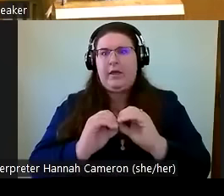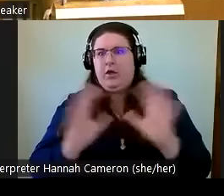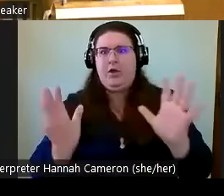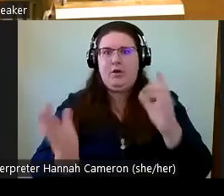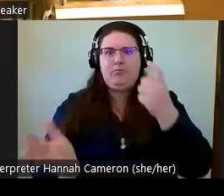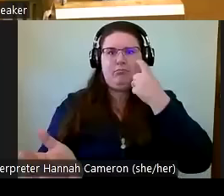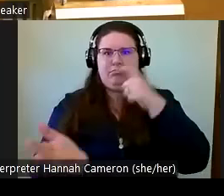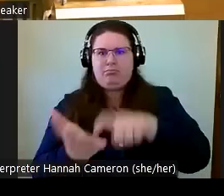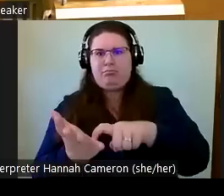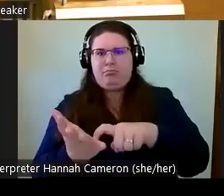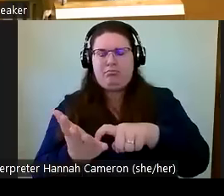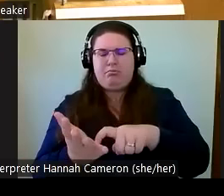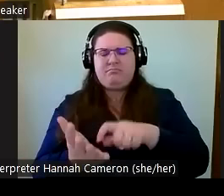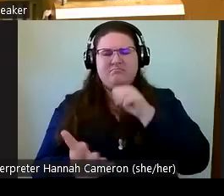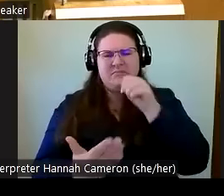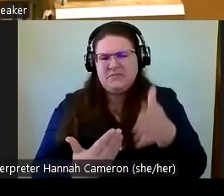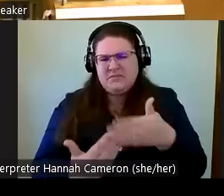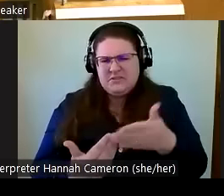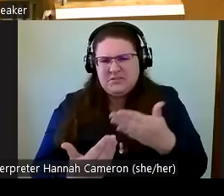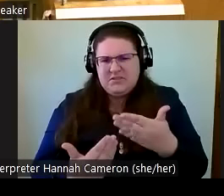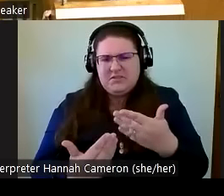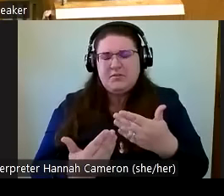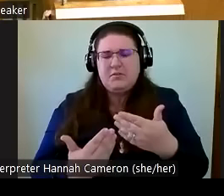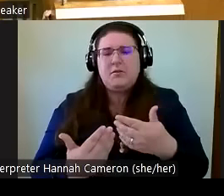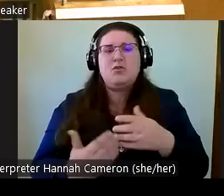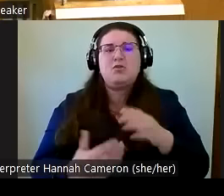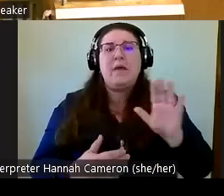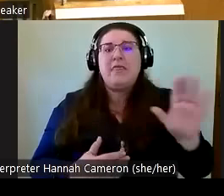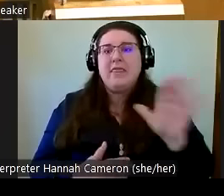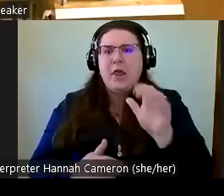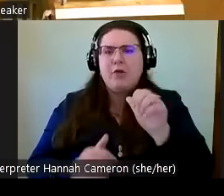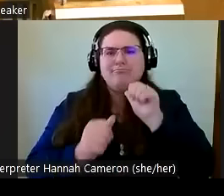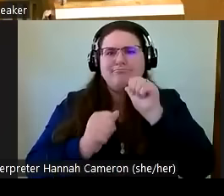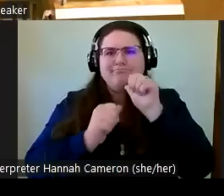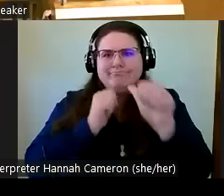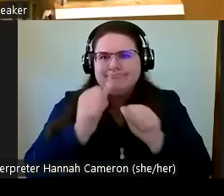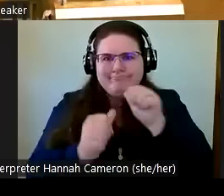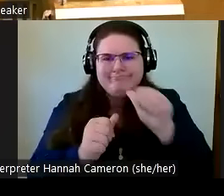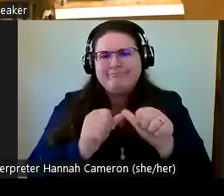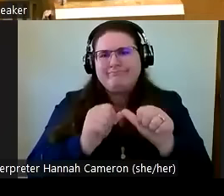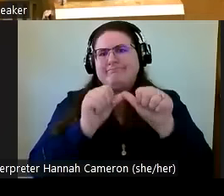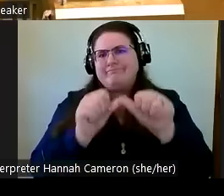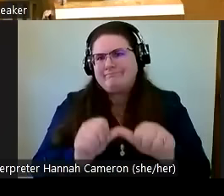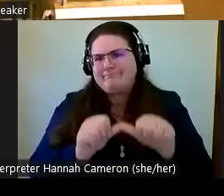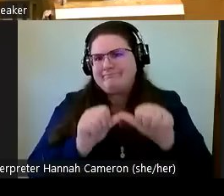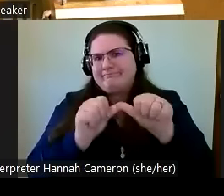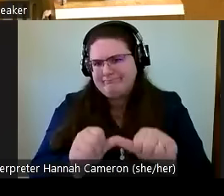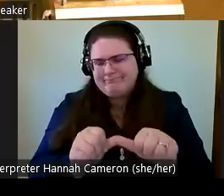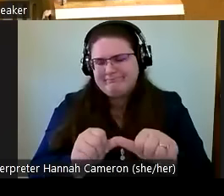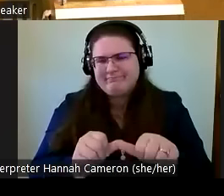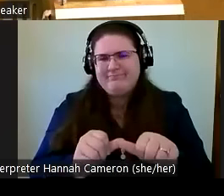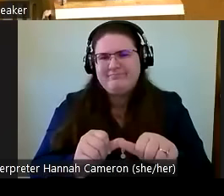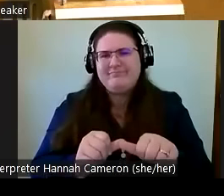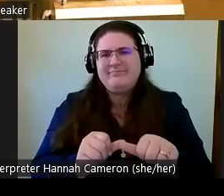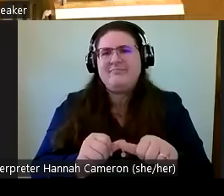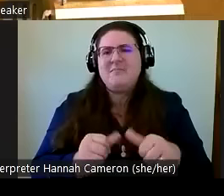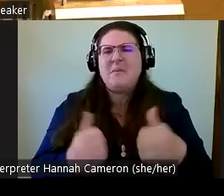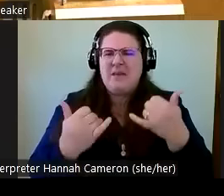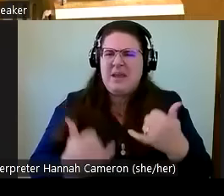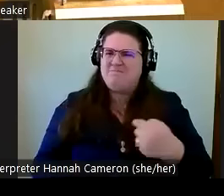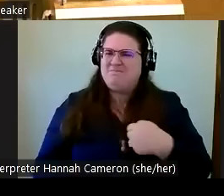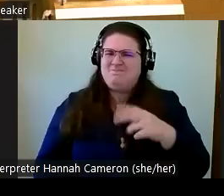to most folks. And so their denial continued to operate, which sort of fed in the mind. But, you know, at this point, I've really got to pay attention